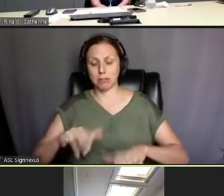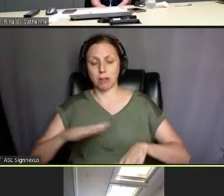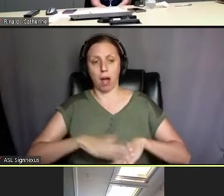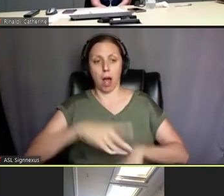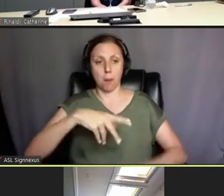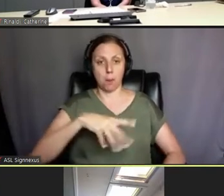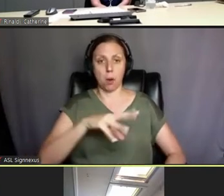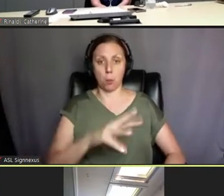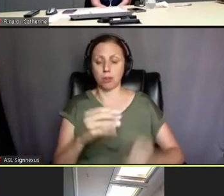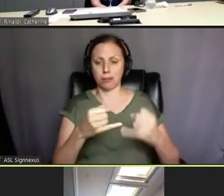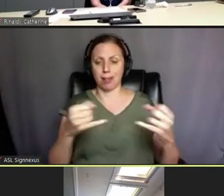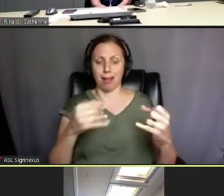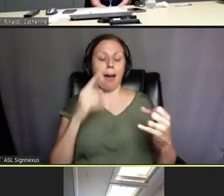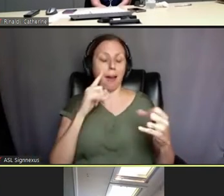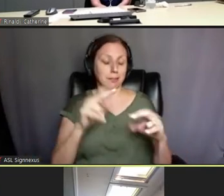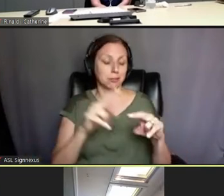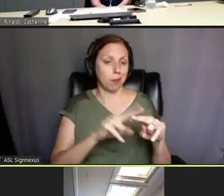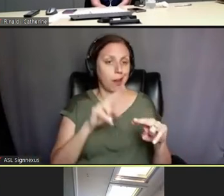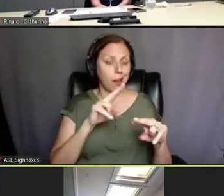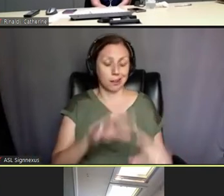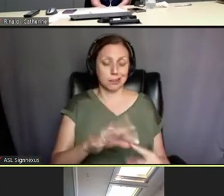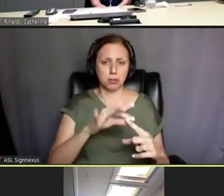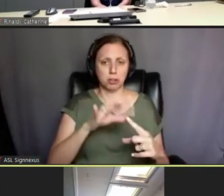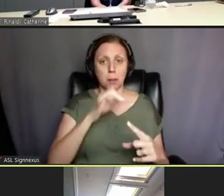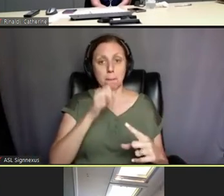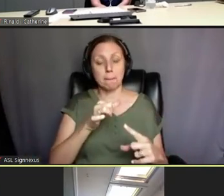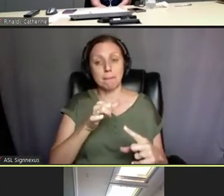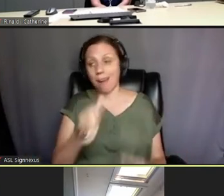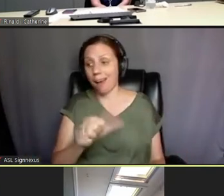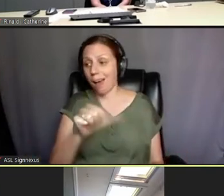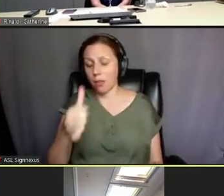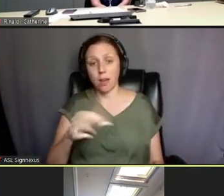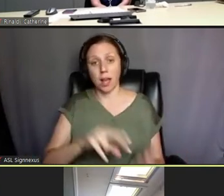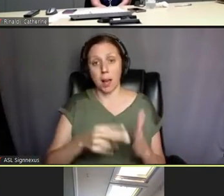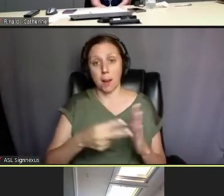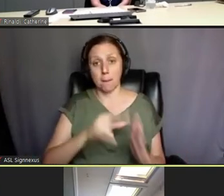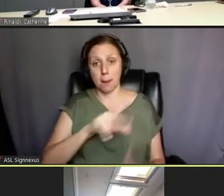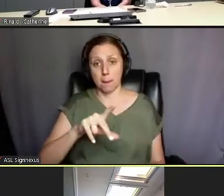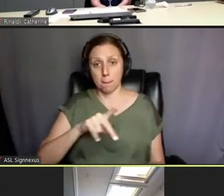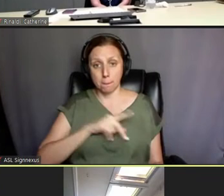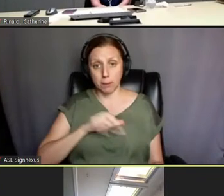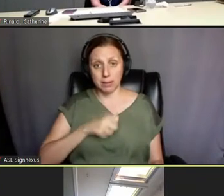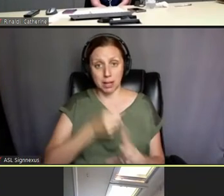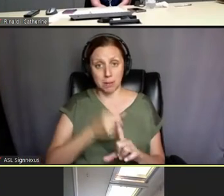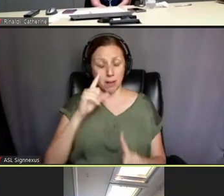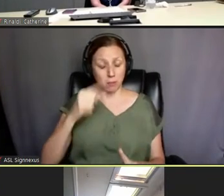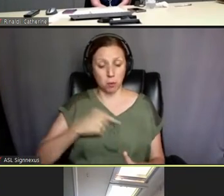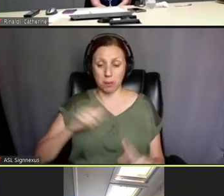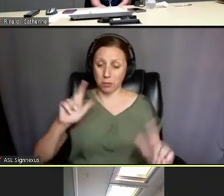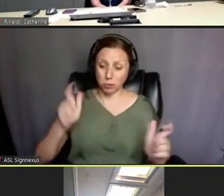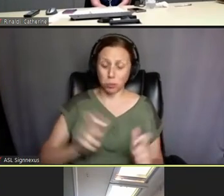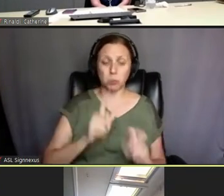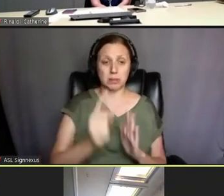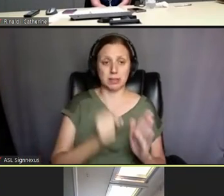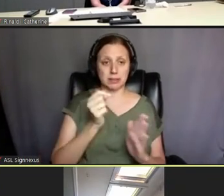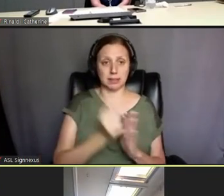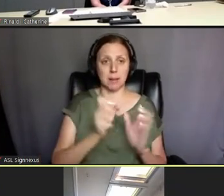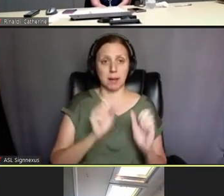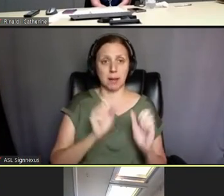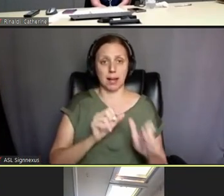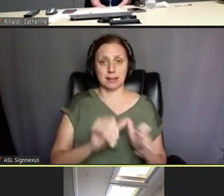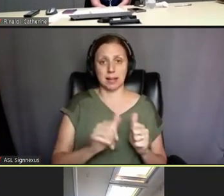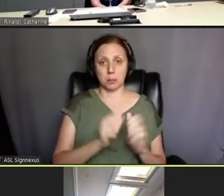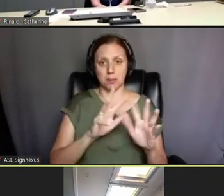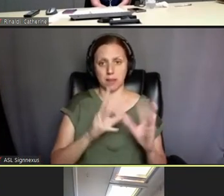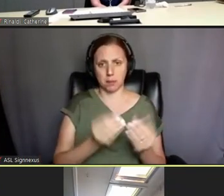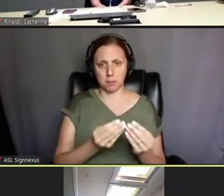and not others. The personal impact to me will be less time that I can spend with my family, and we all know that this is time that you can't get back